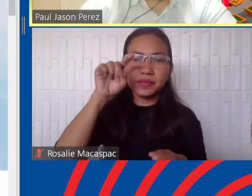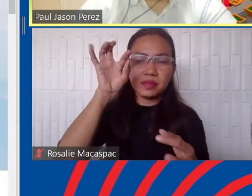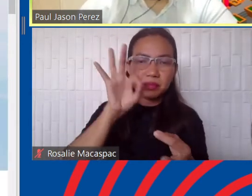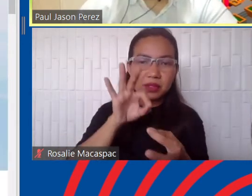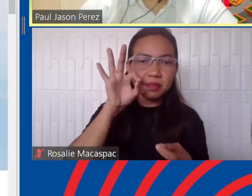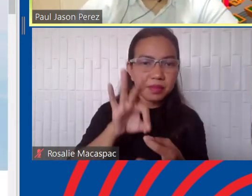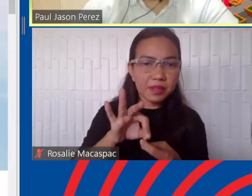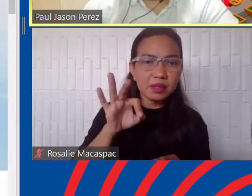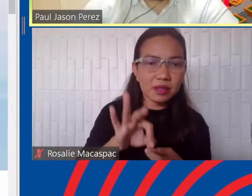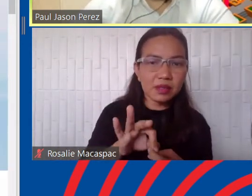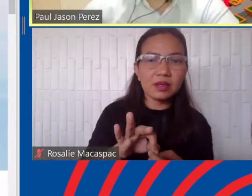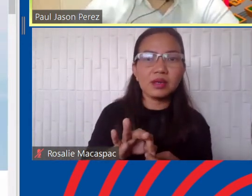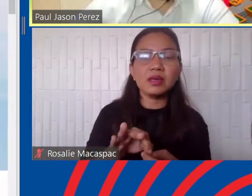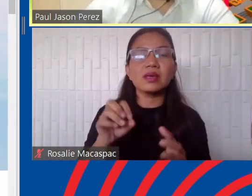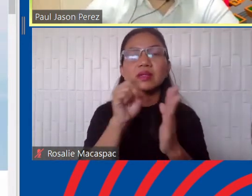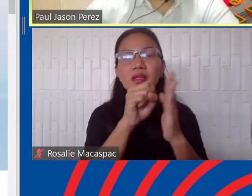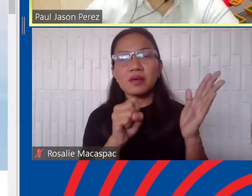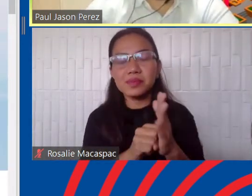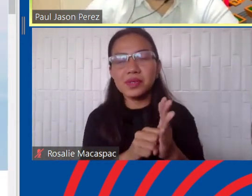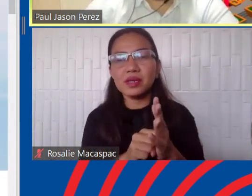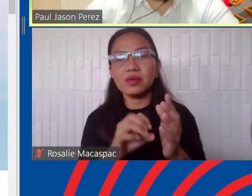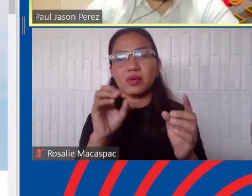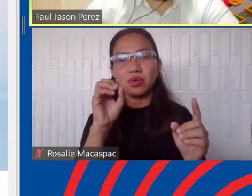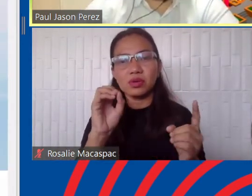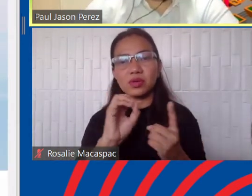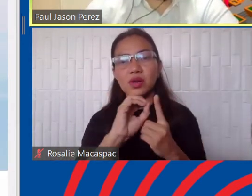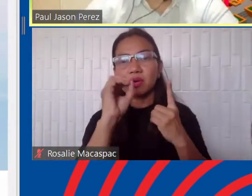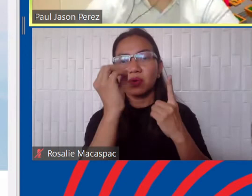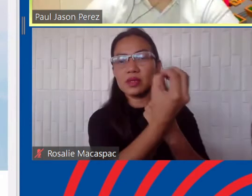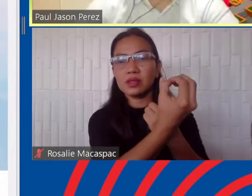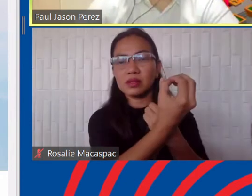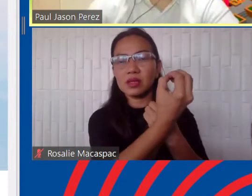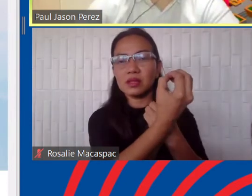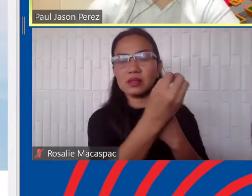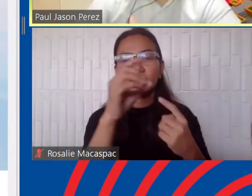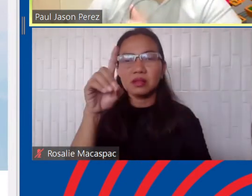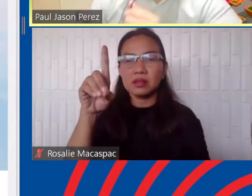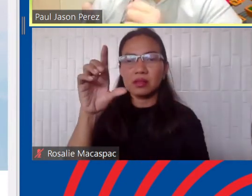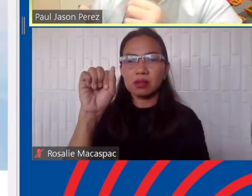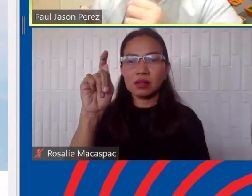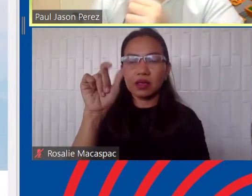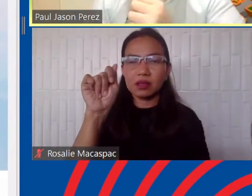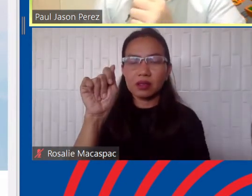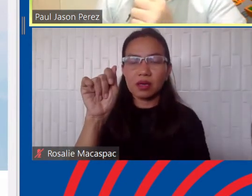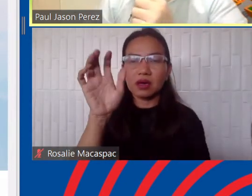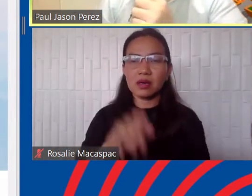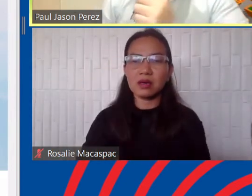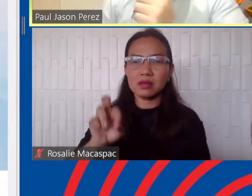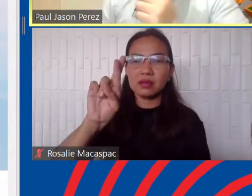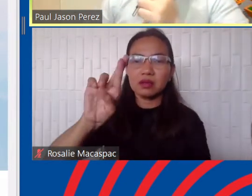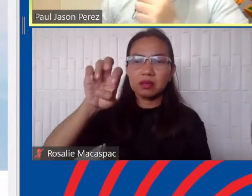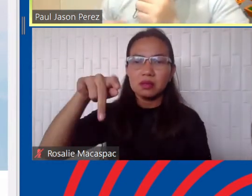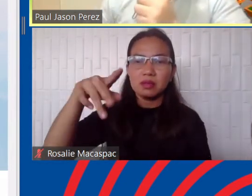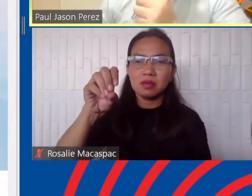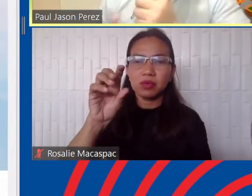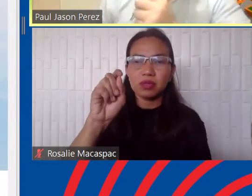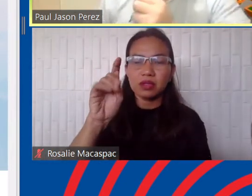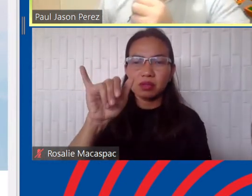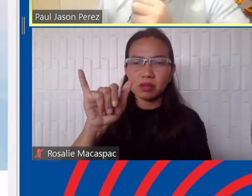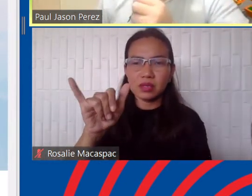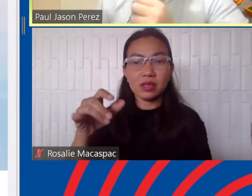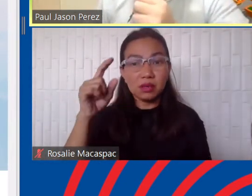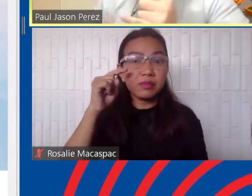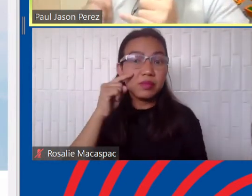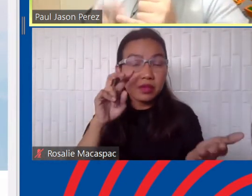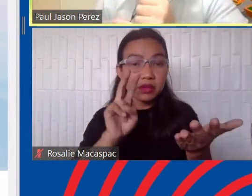or discipline-oriented data repository. Because if you've noticed, yung mga examples